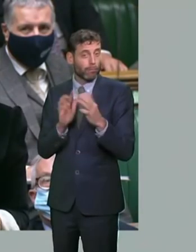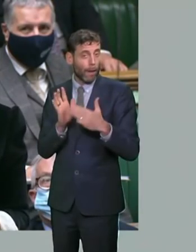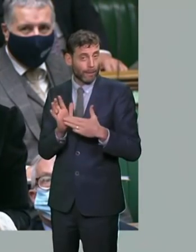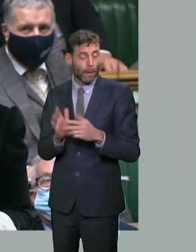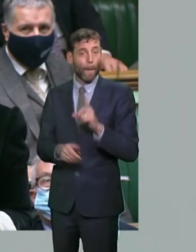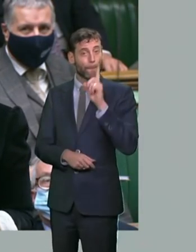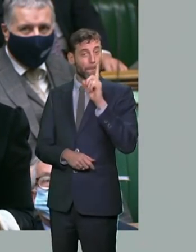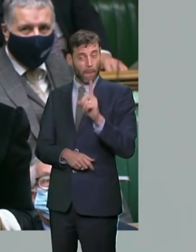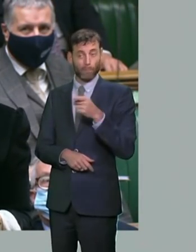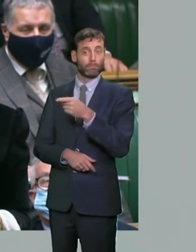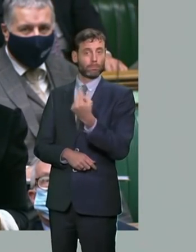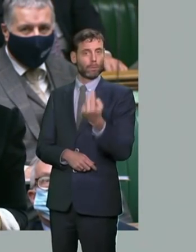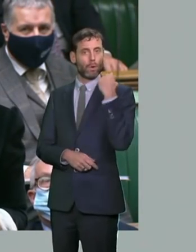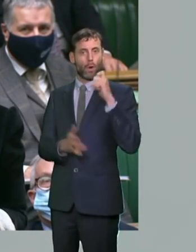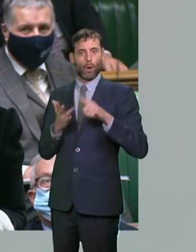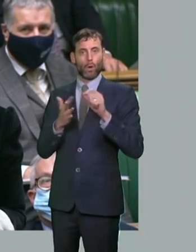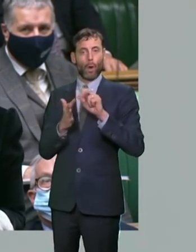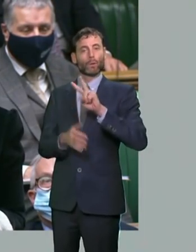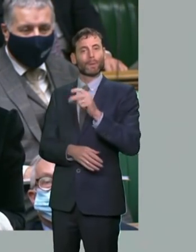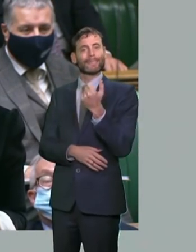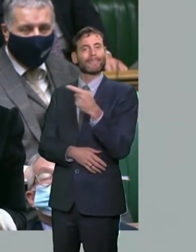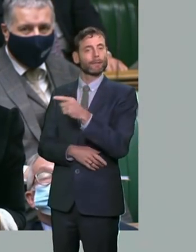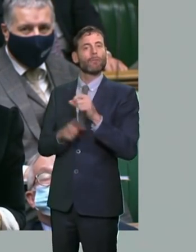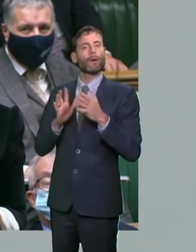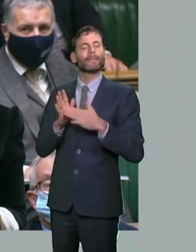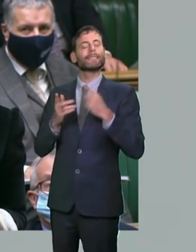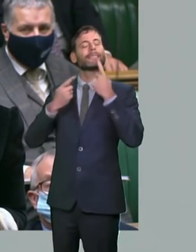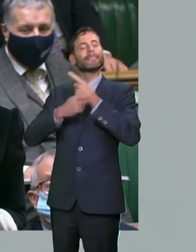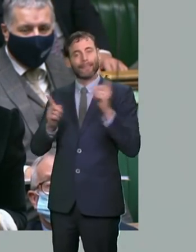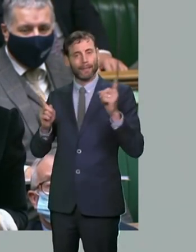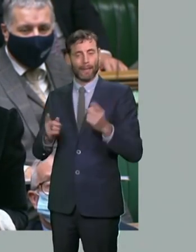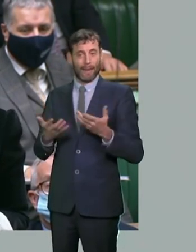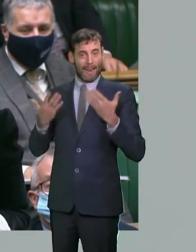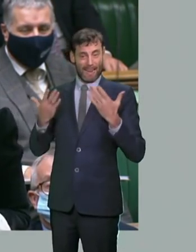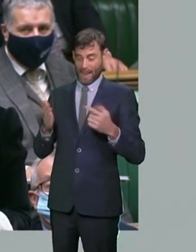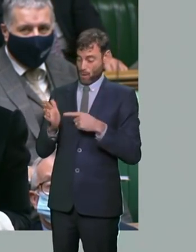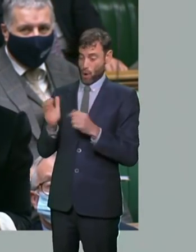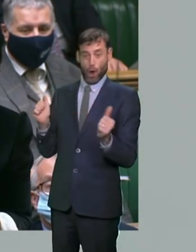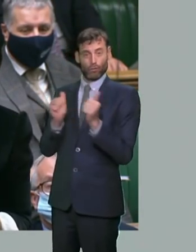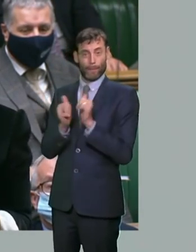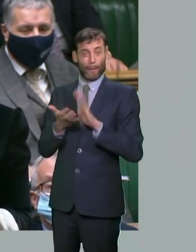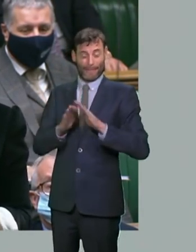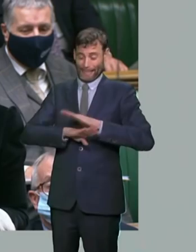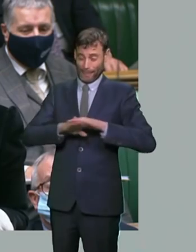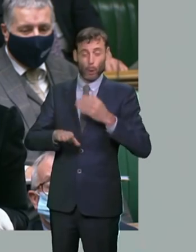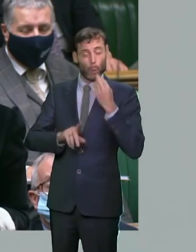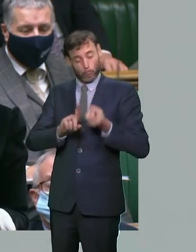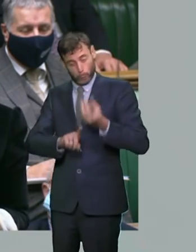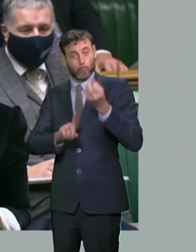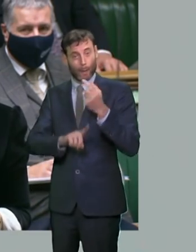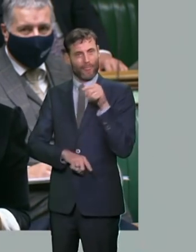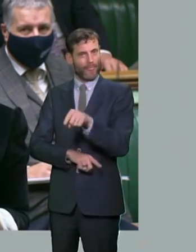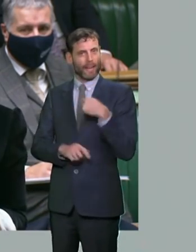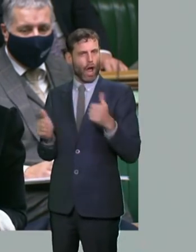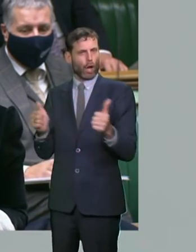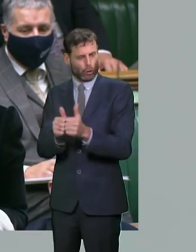can end our reliance on fossil fuels, I did agree with him. But that begs the question as to why his government is